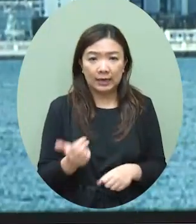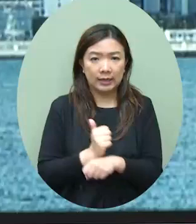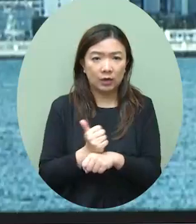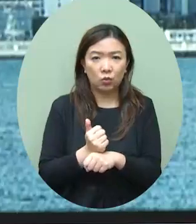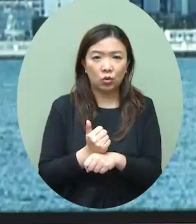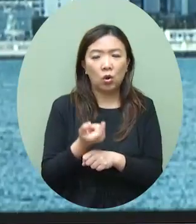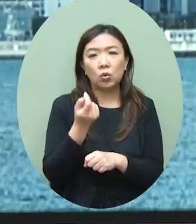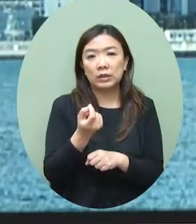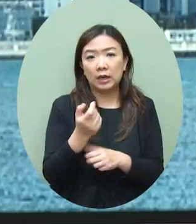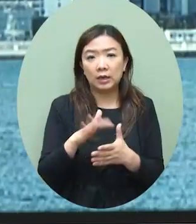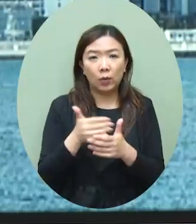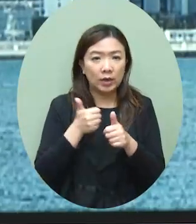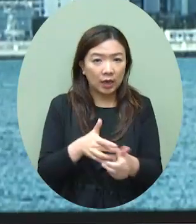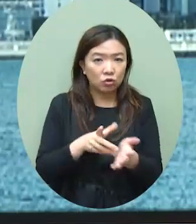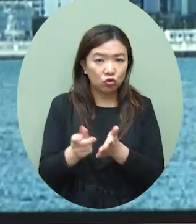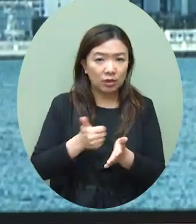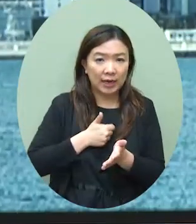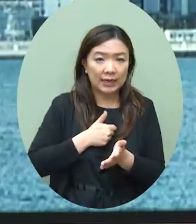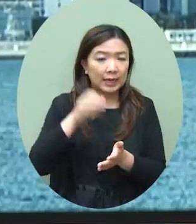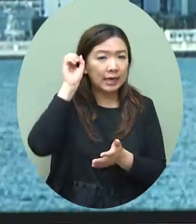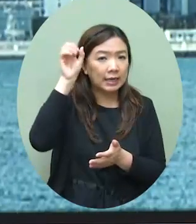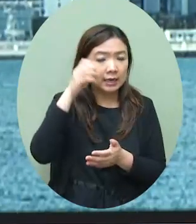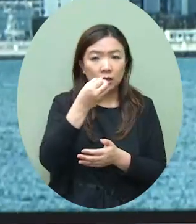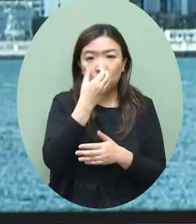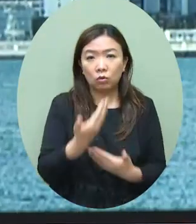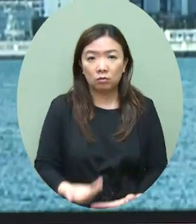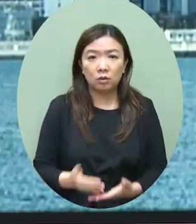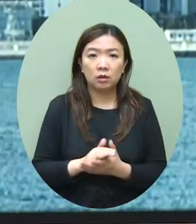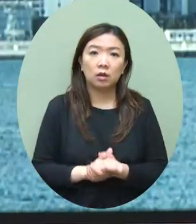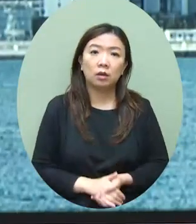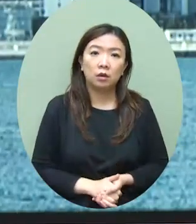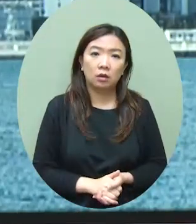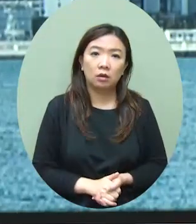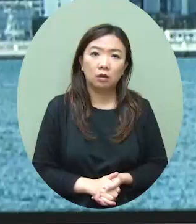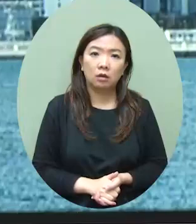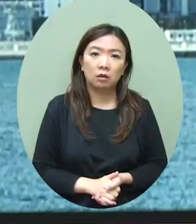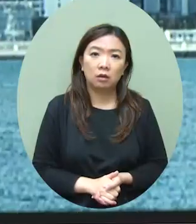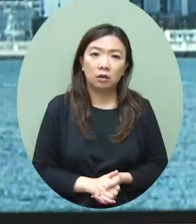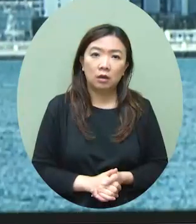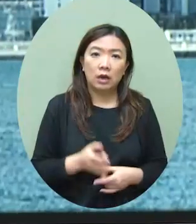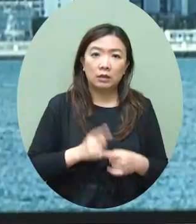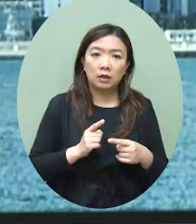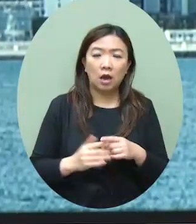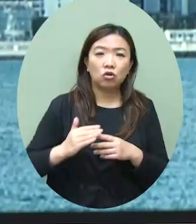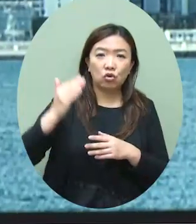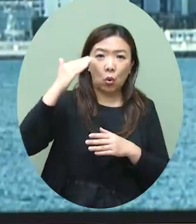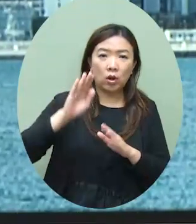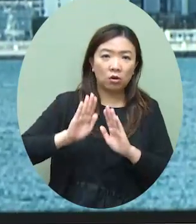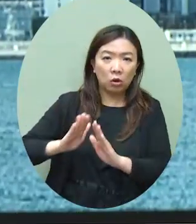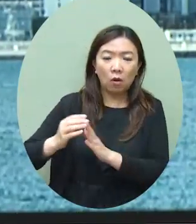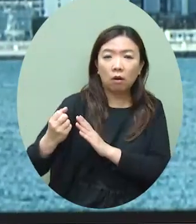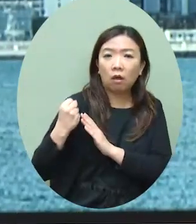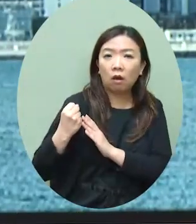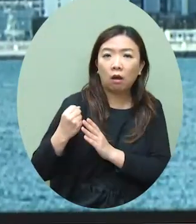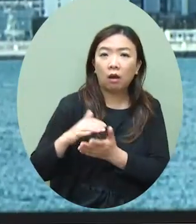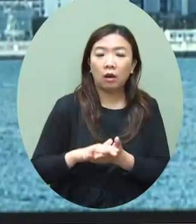Hong Kong has achieved. So we have effectively and successfully rolled out the first stage. And I